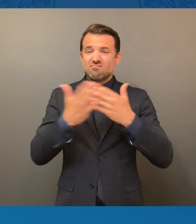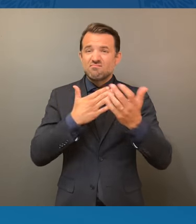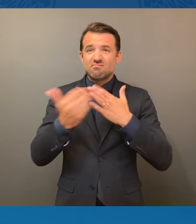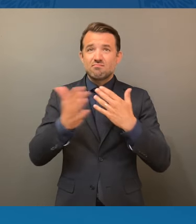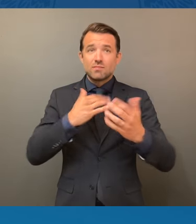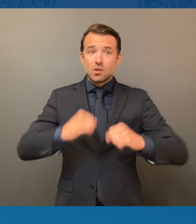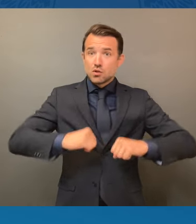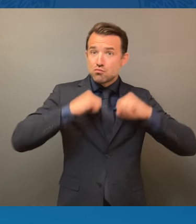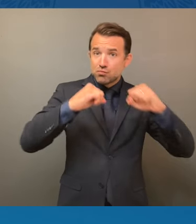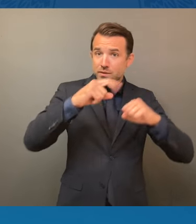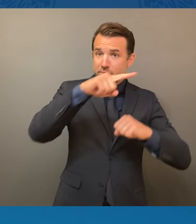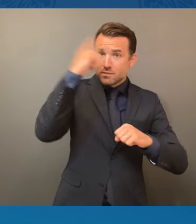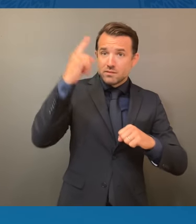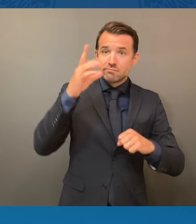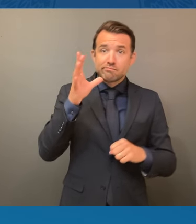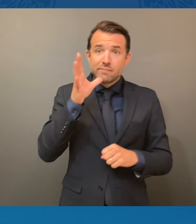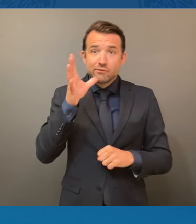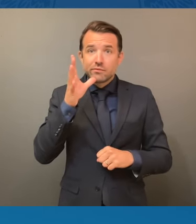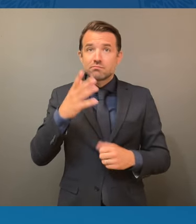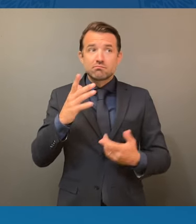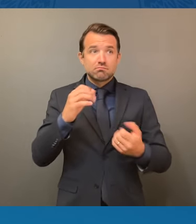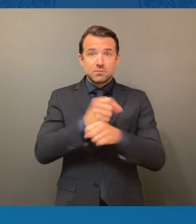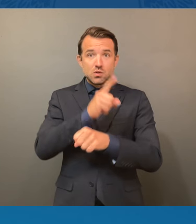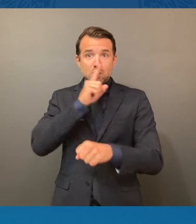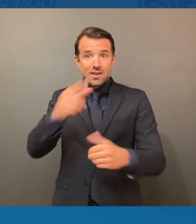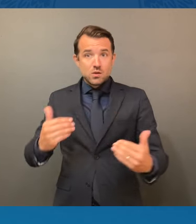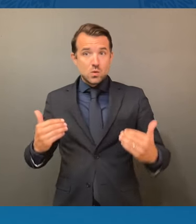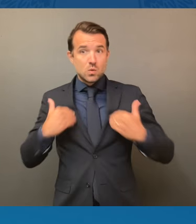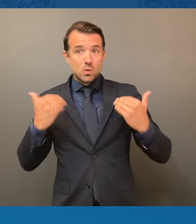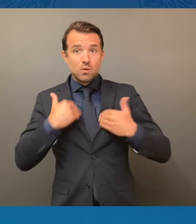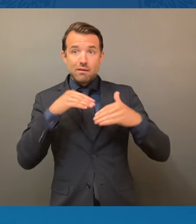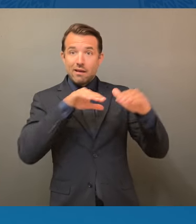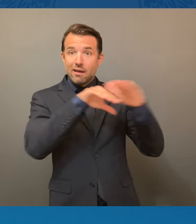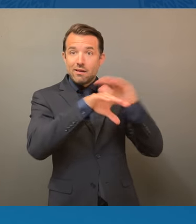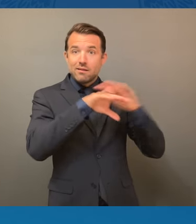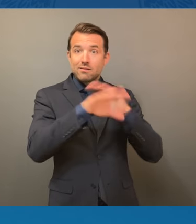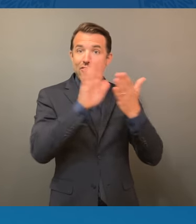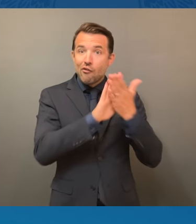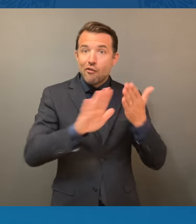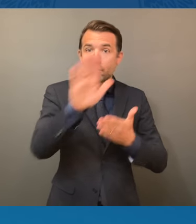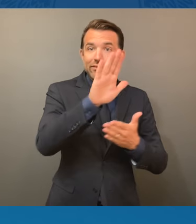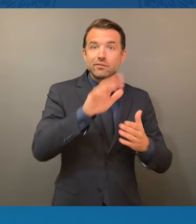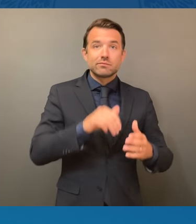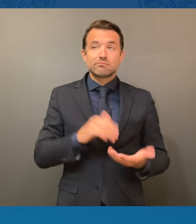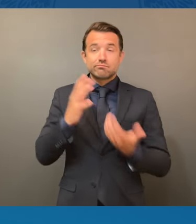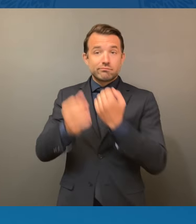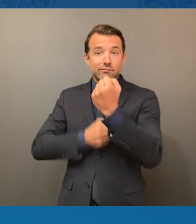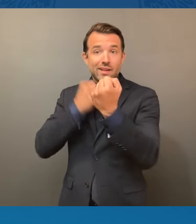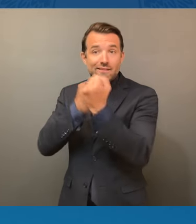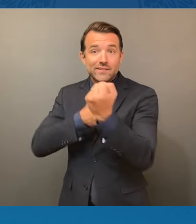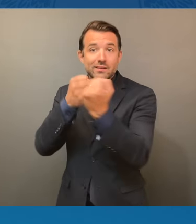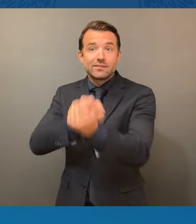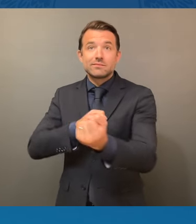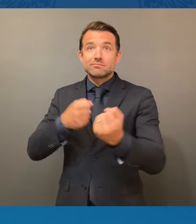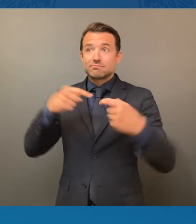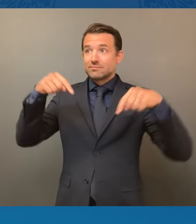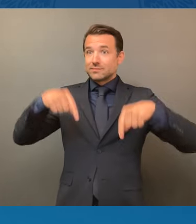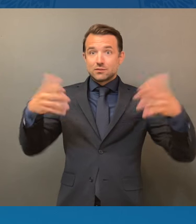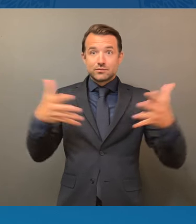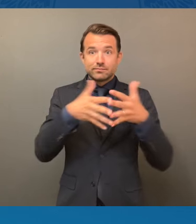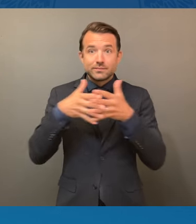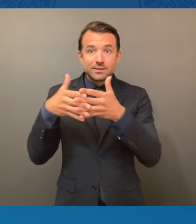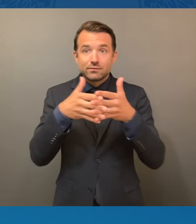equal access to higher education, or advocate for us both at home and abroad, Vice President